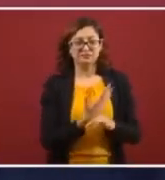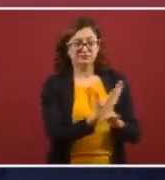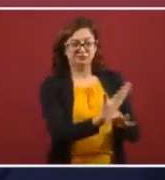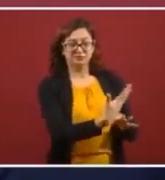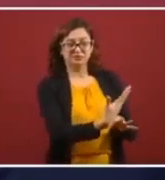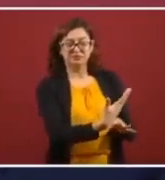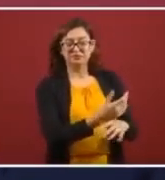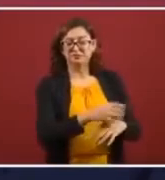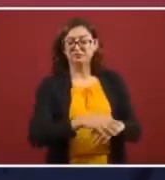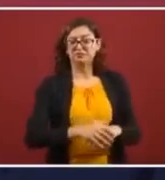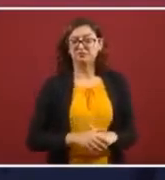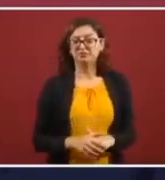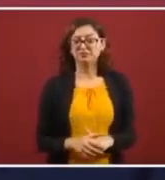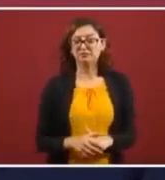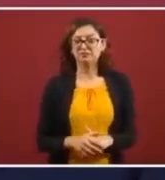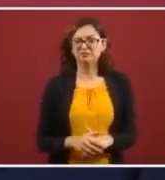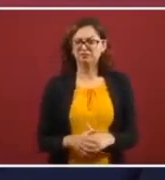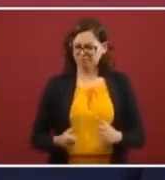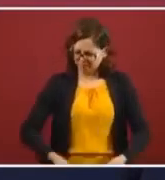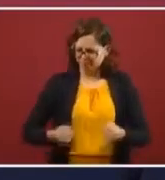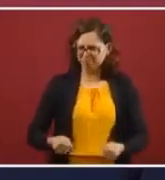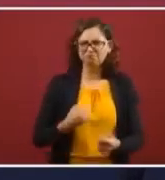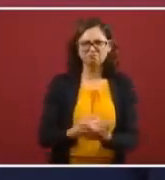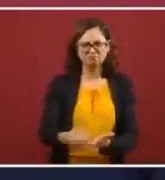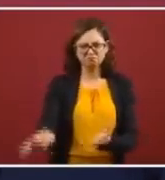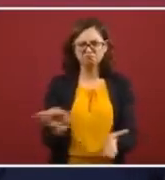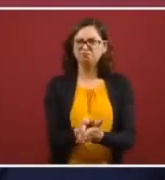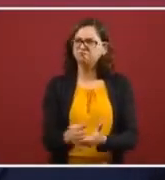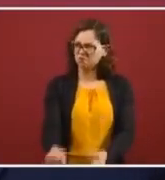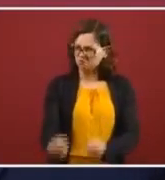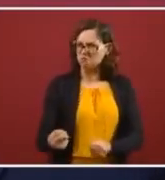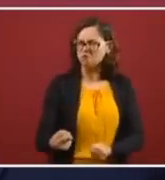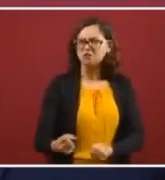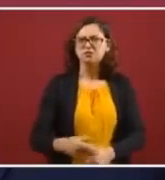and that we needed to show that we had pants